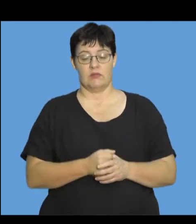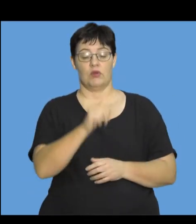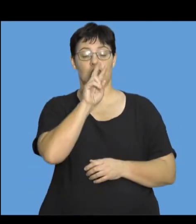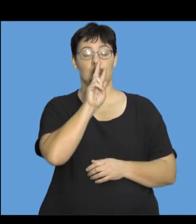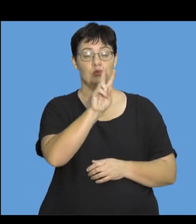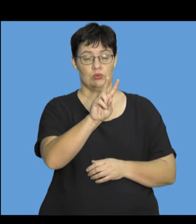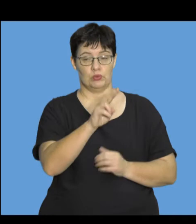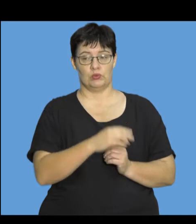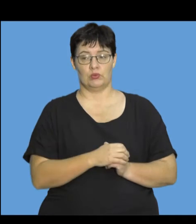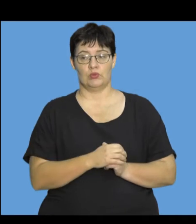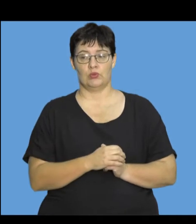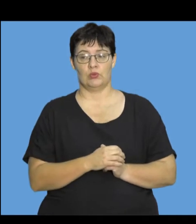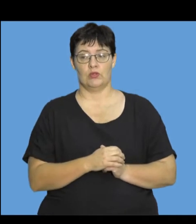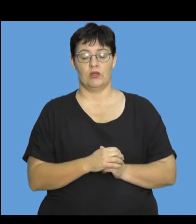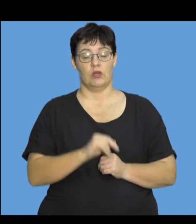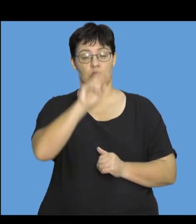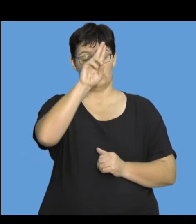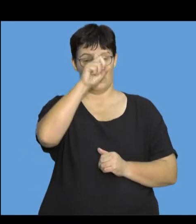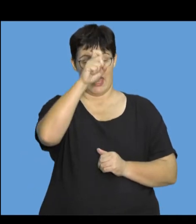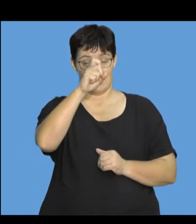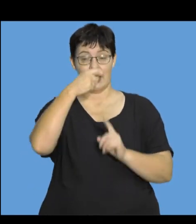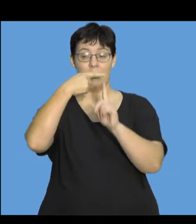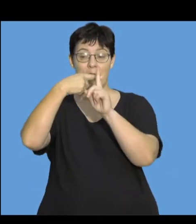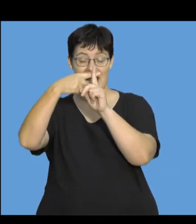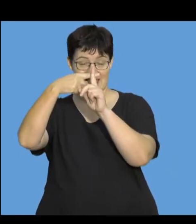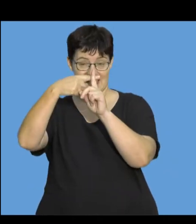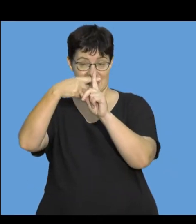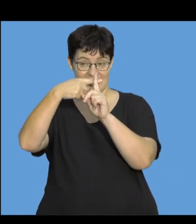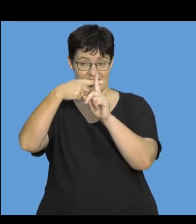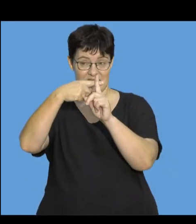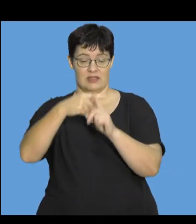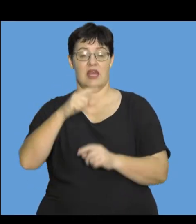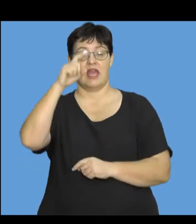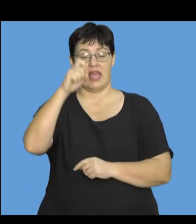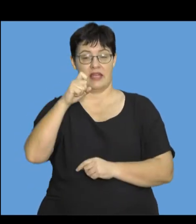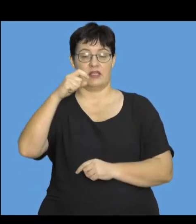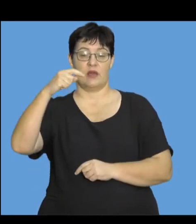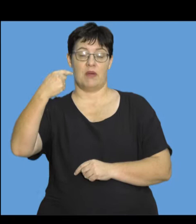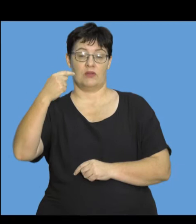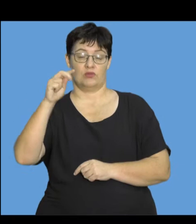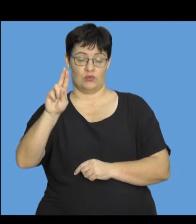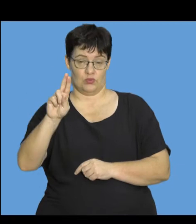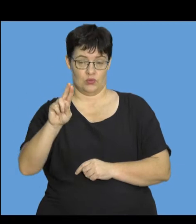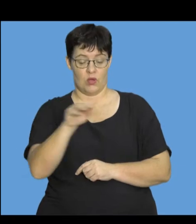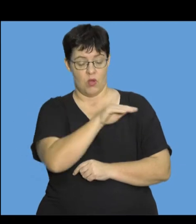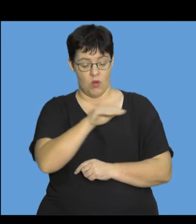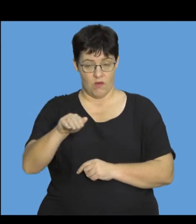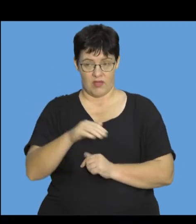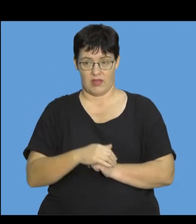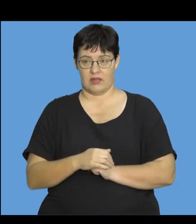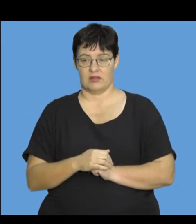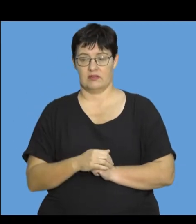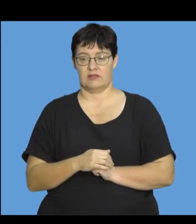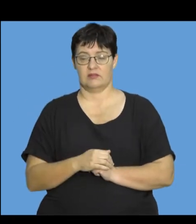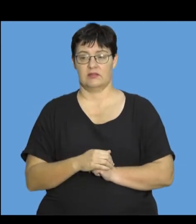2 to the exponent of 2x plus x minus 2 over, I'll